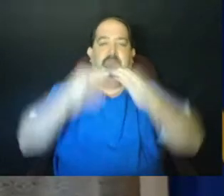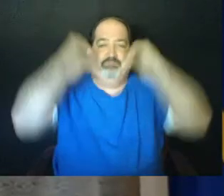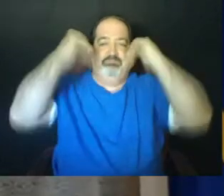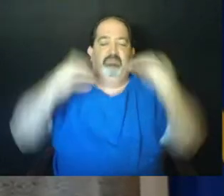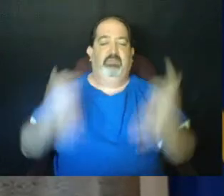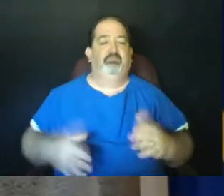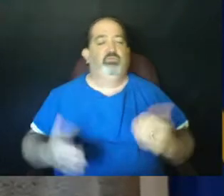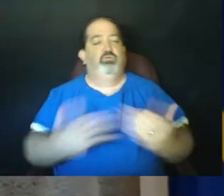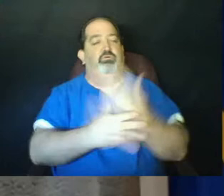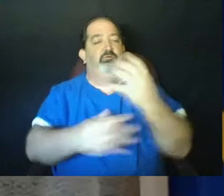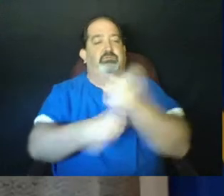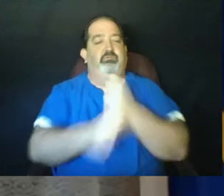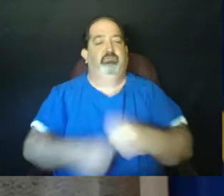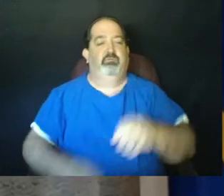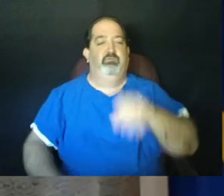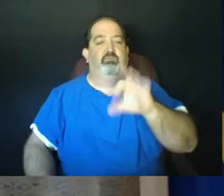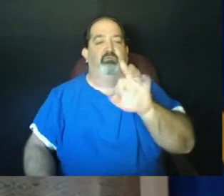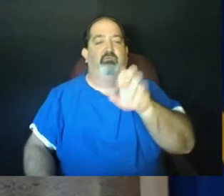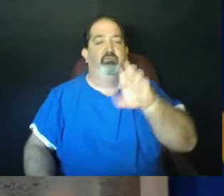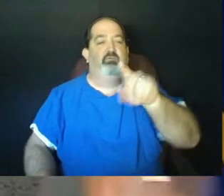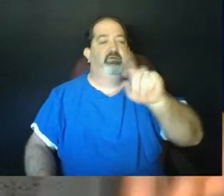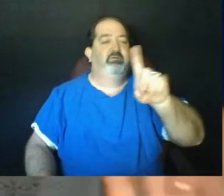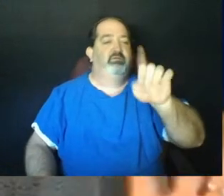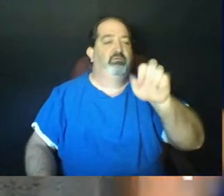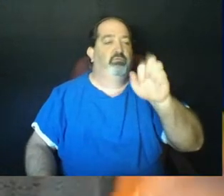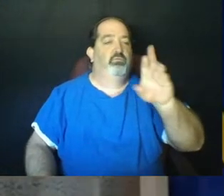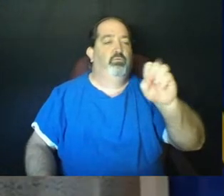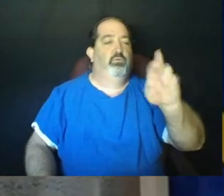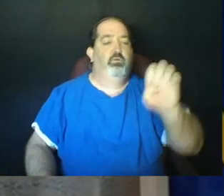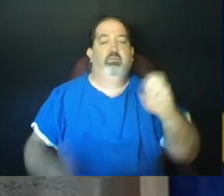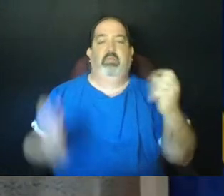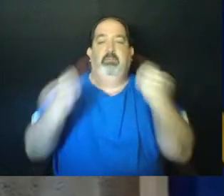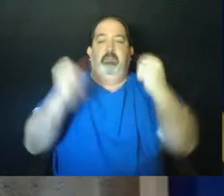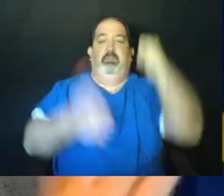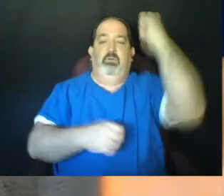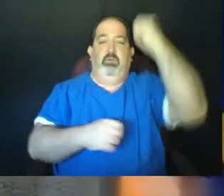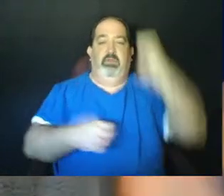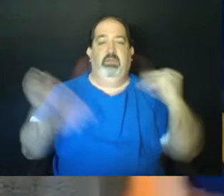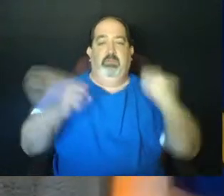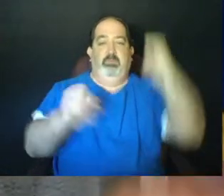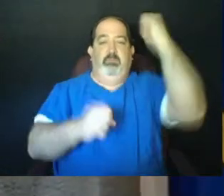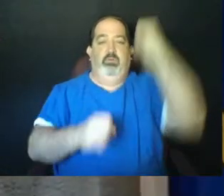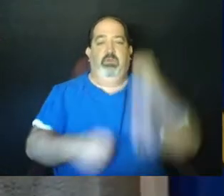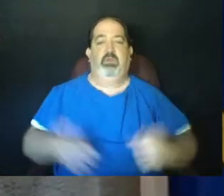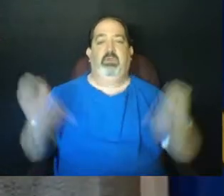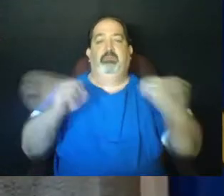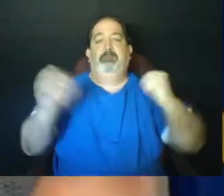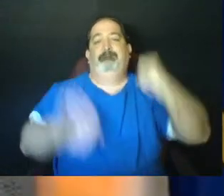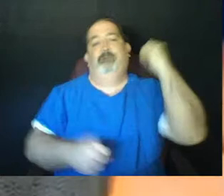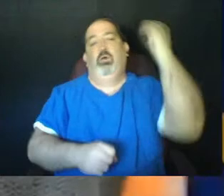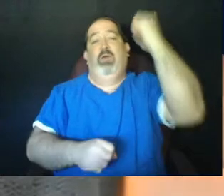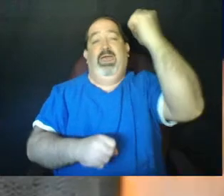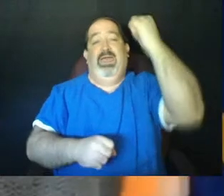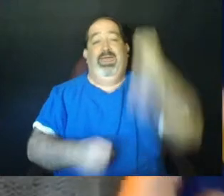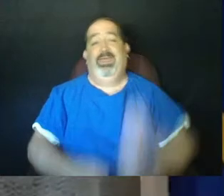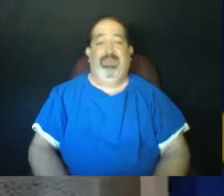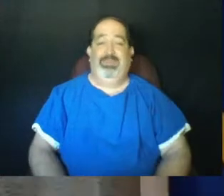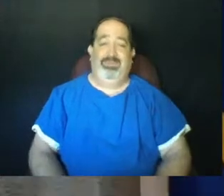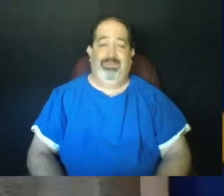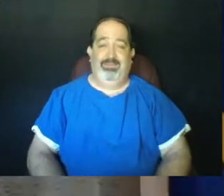For the newest recipients of the Foray d'Or, hip hip, hip hip, hip hip.